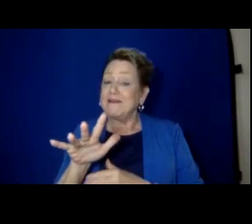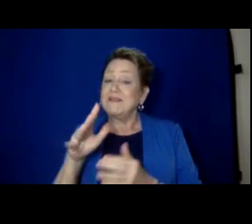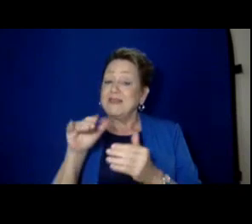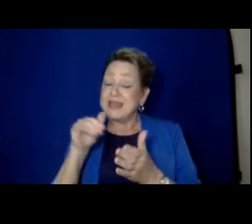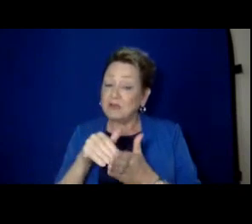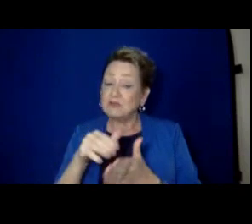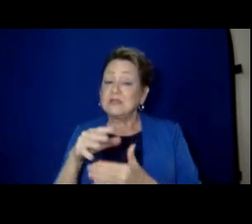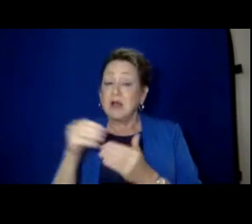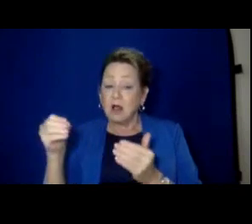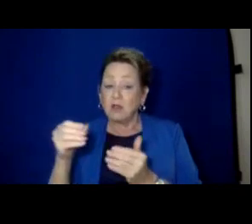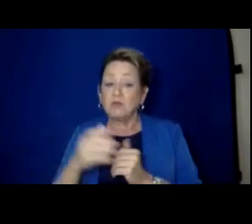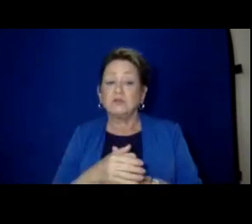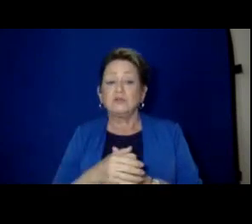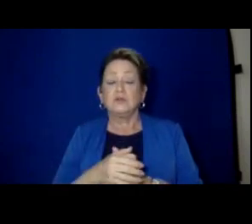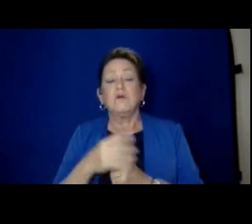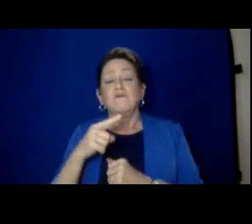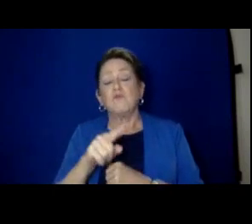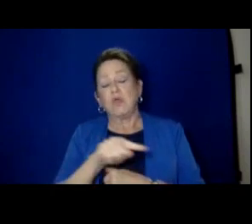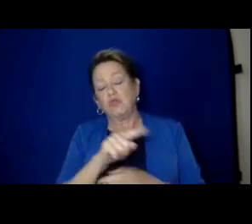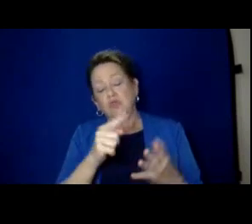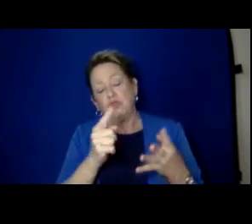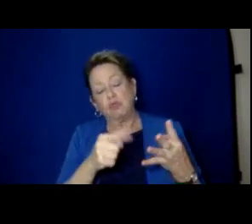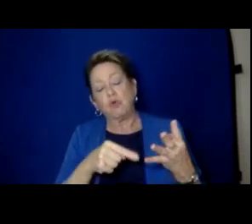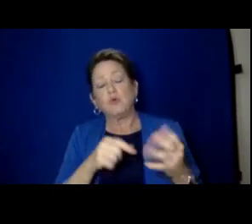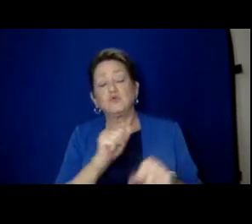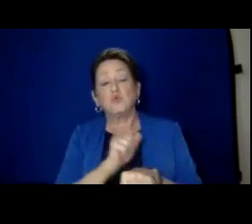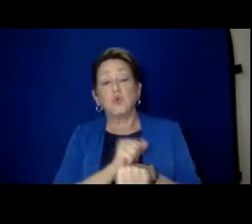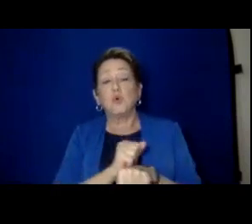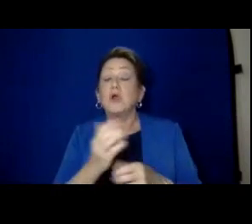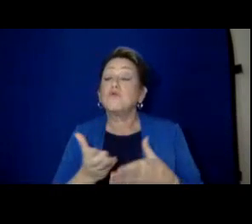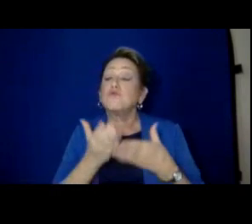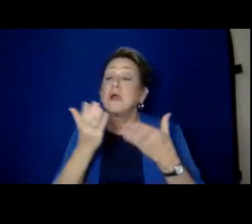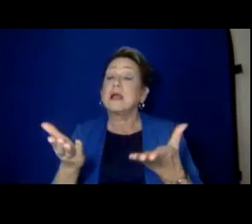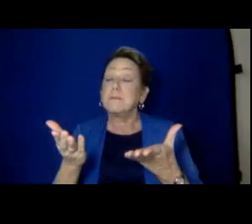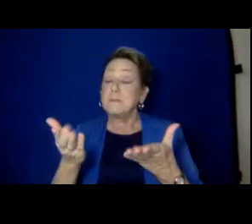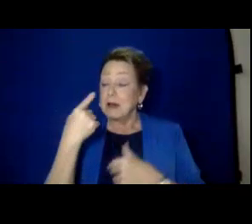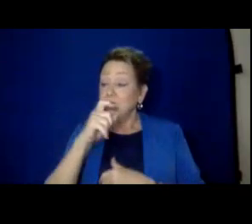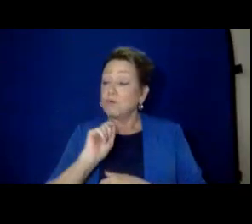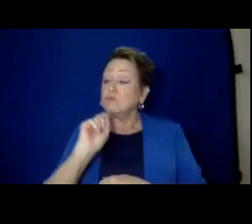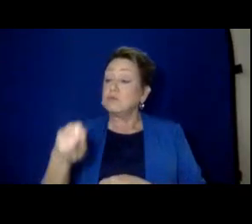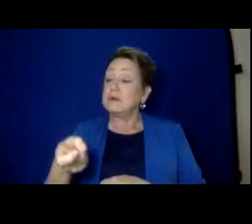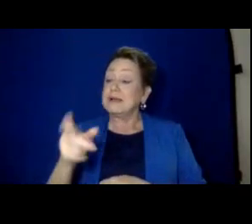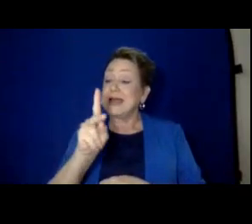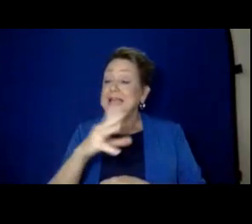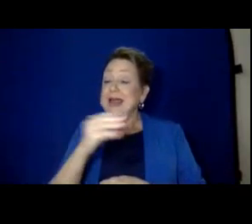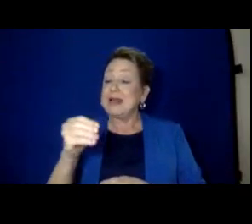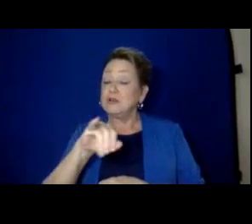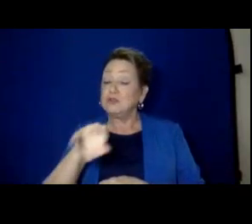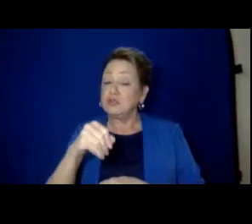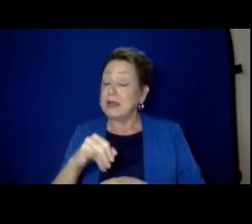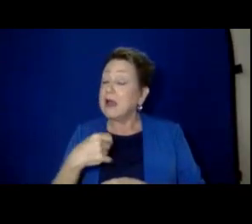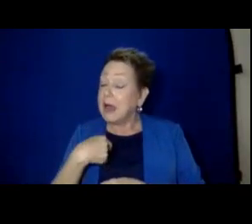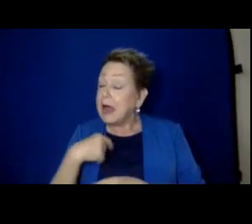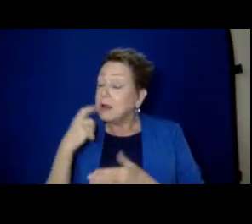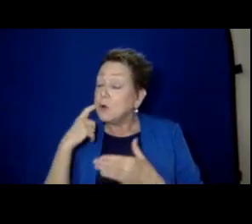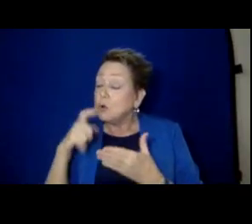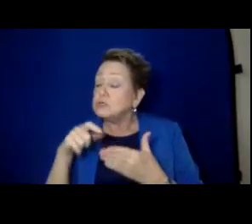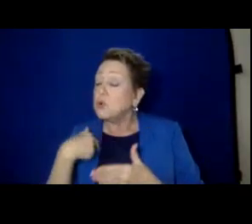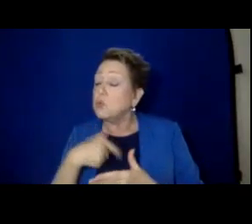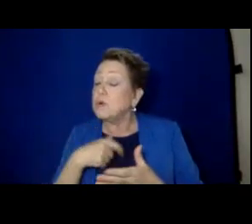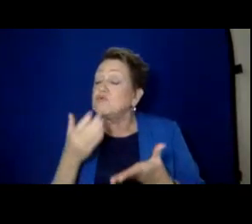$1,645,325 to be allocated via task specific work orders is recommended for award to K&J Safety. I would note we are recommending